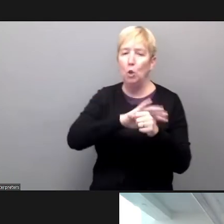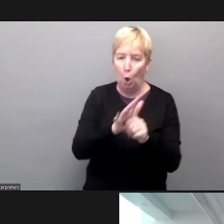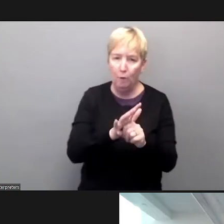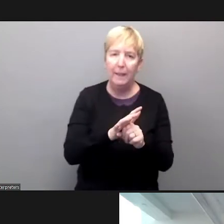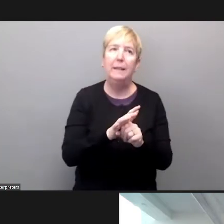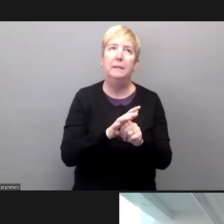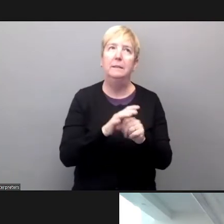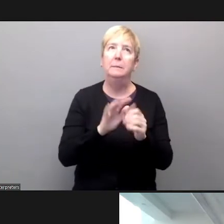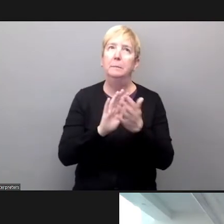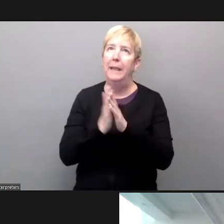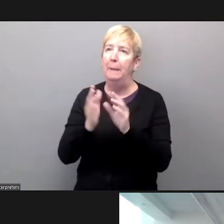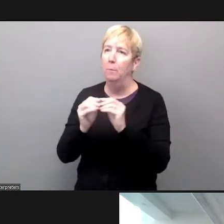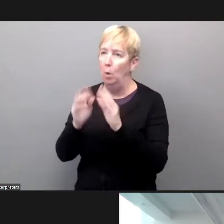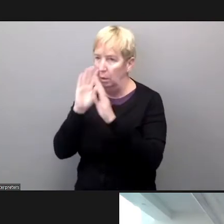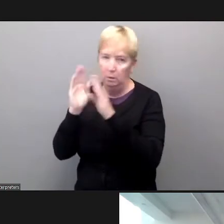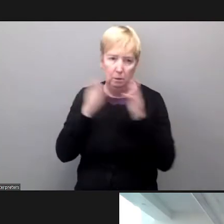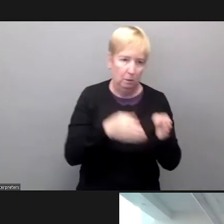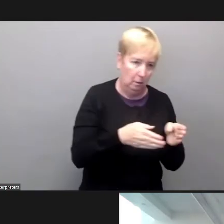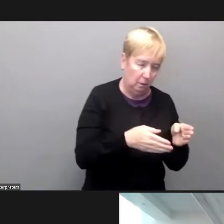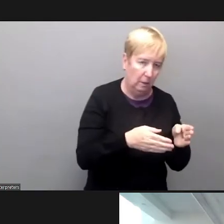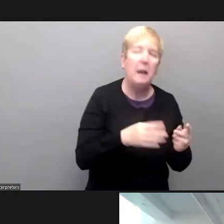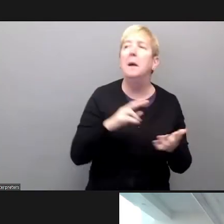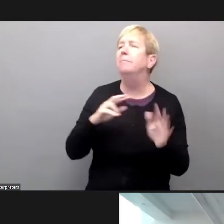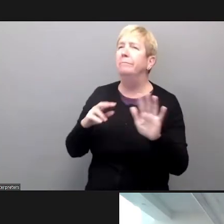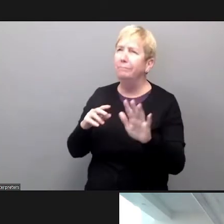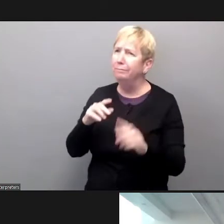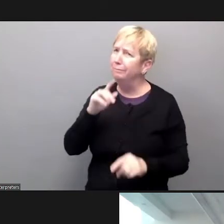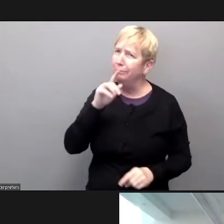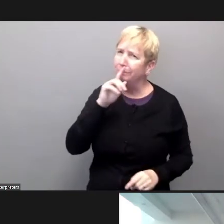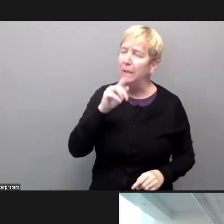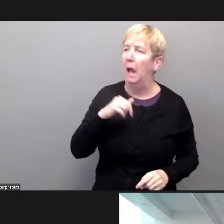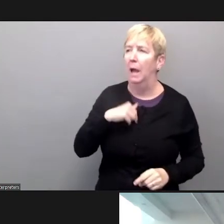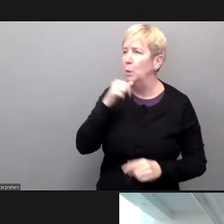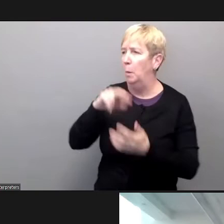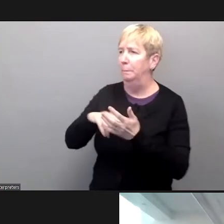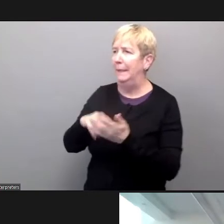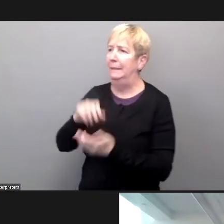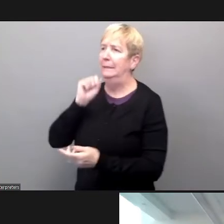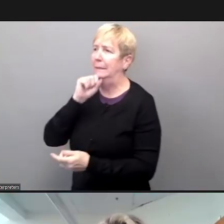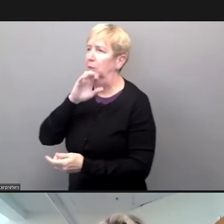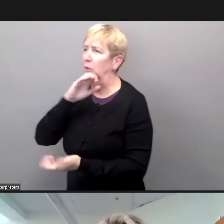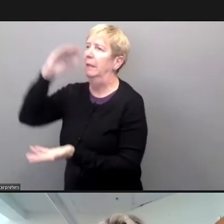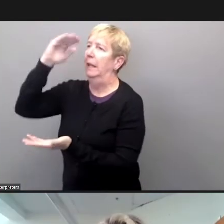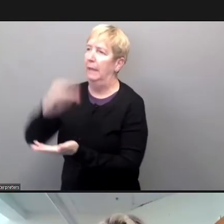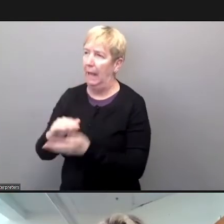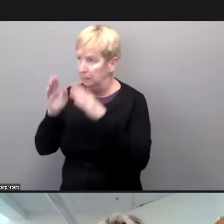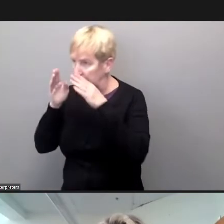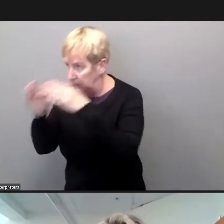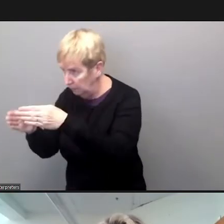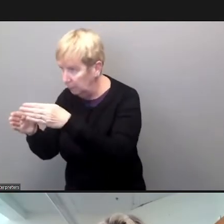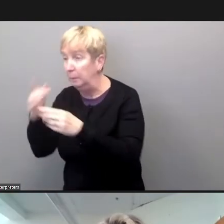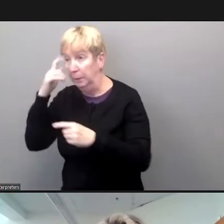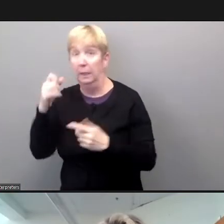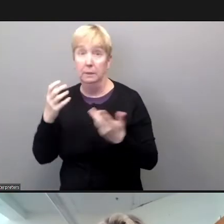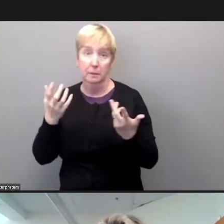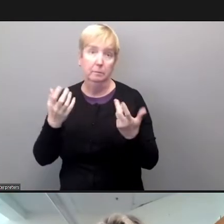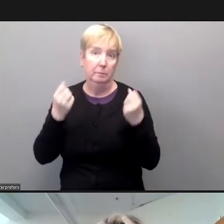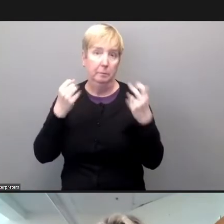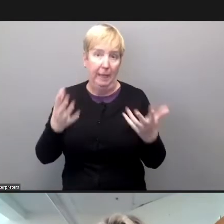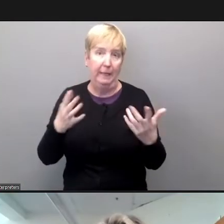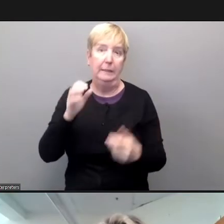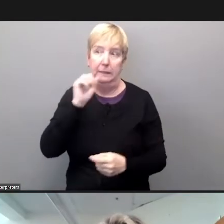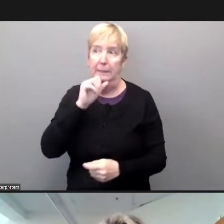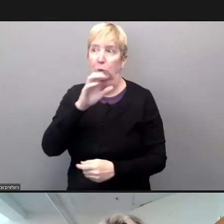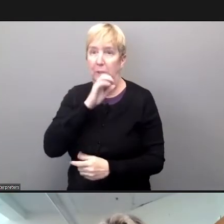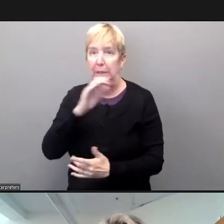less attention, because as you know, the pandemic has been particularly horrific with very, very high mortality rates in older people, and in